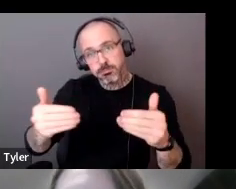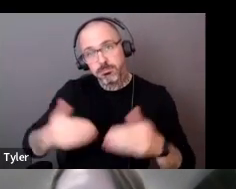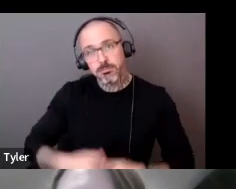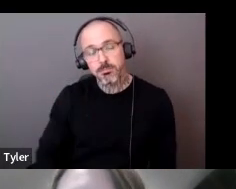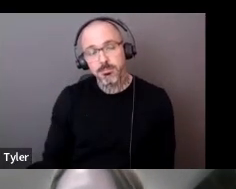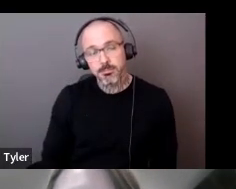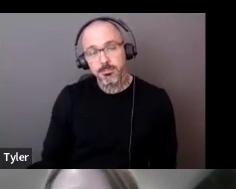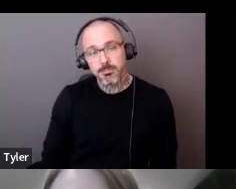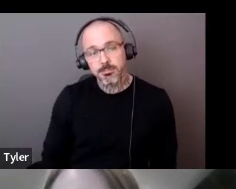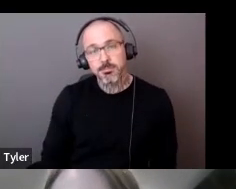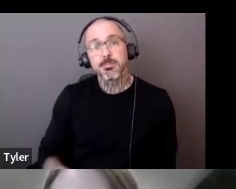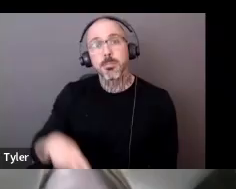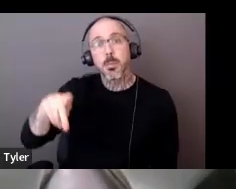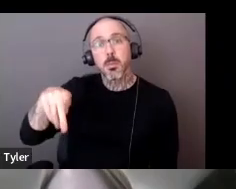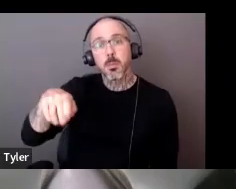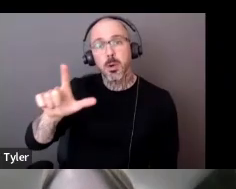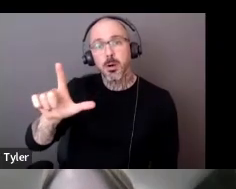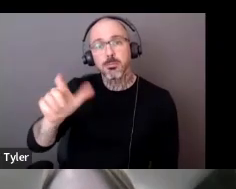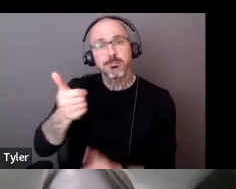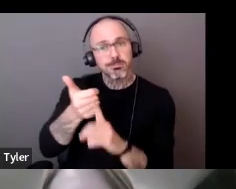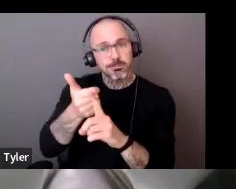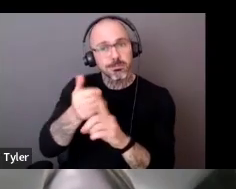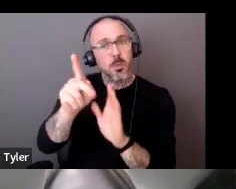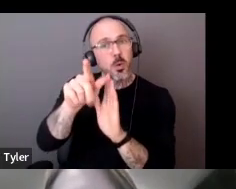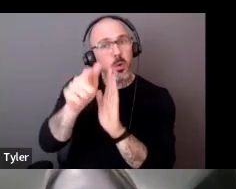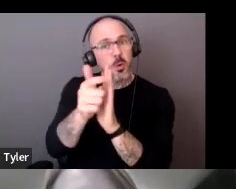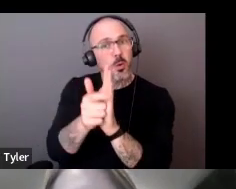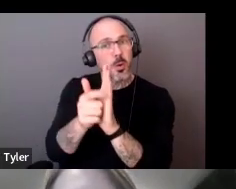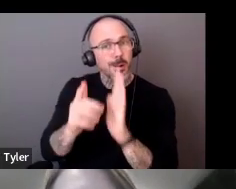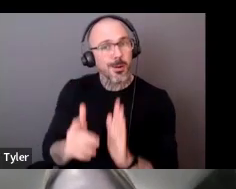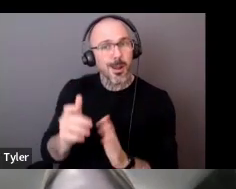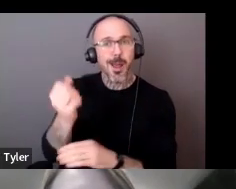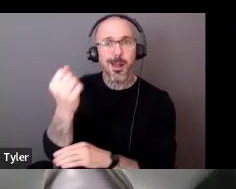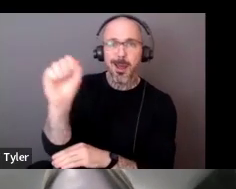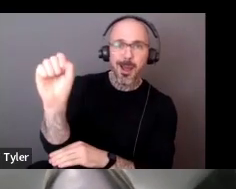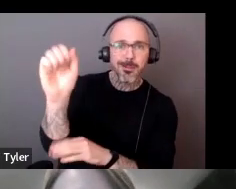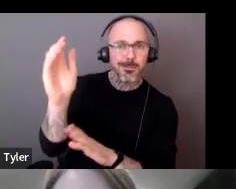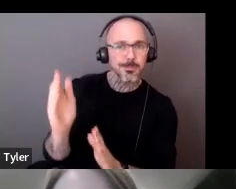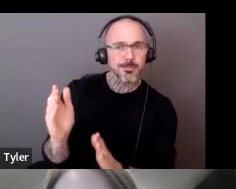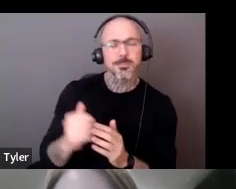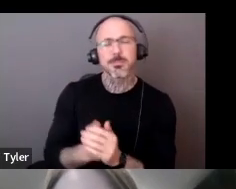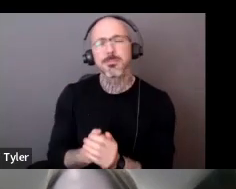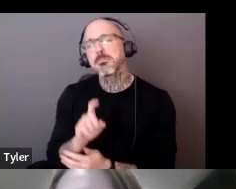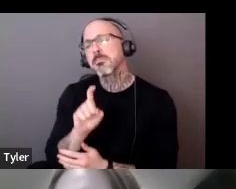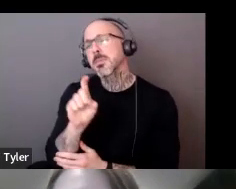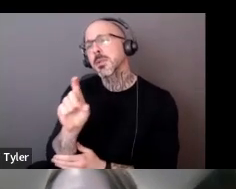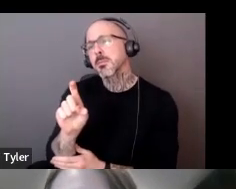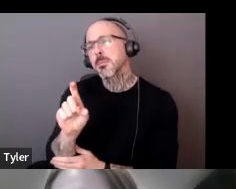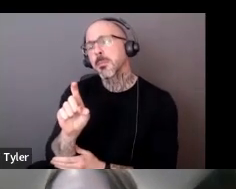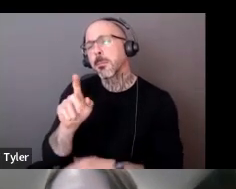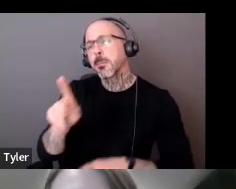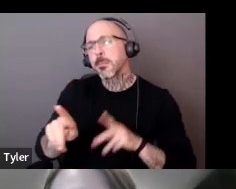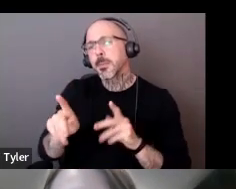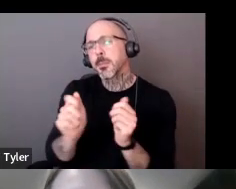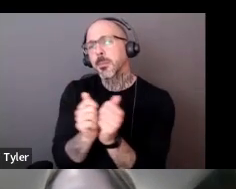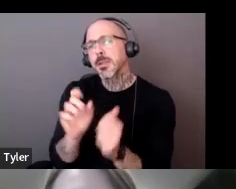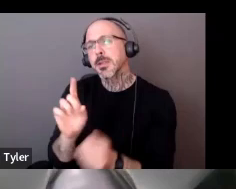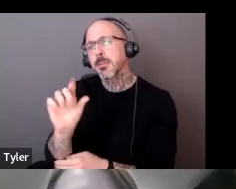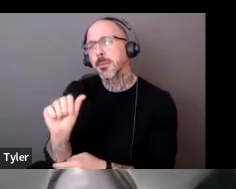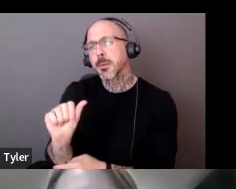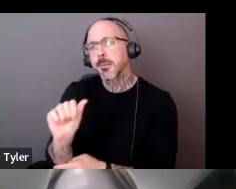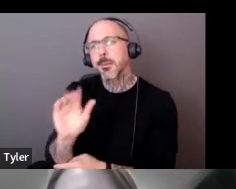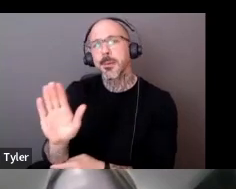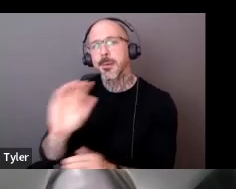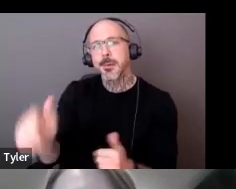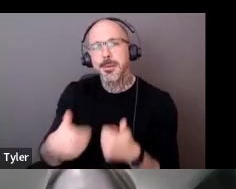Paul, you are a lawyer and activist. What do you think are some of the main challenges for persons with disabilities when trying